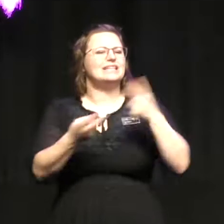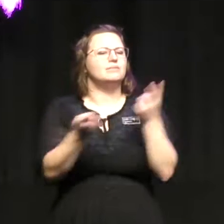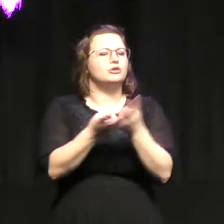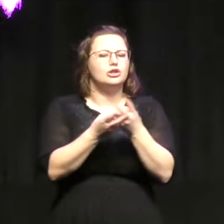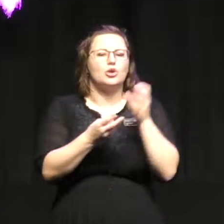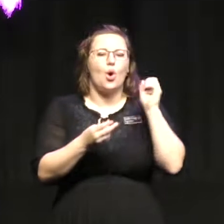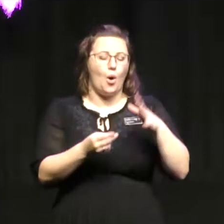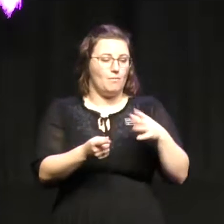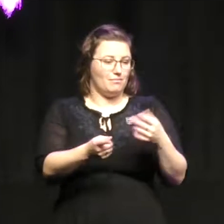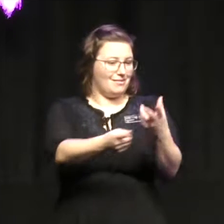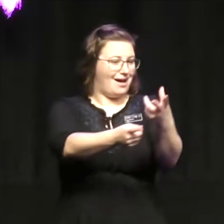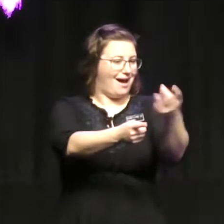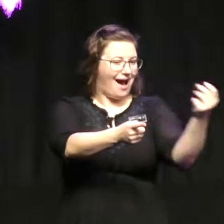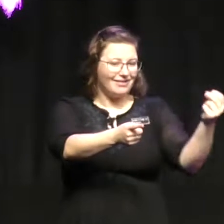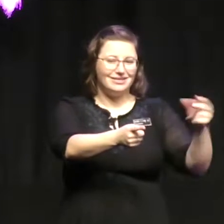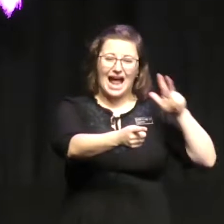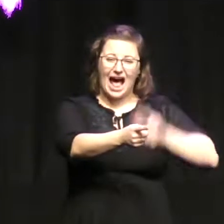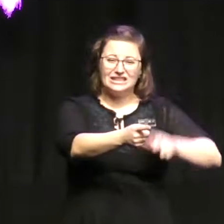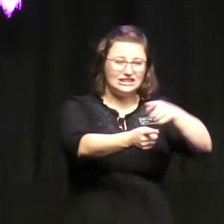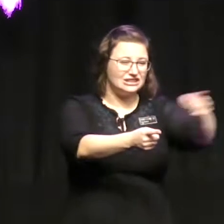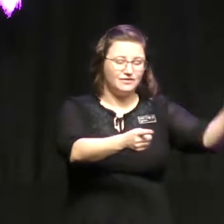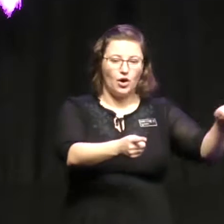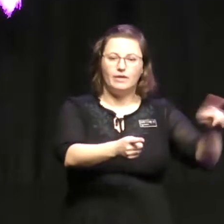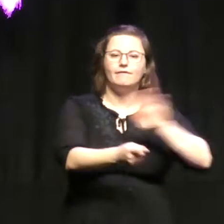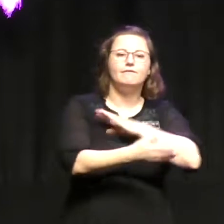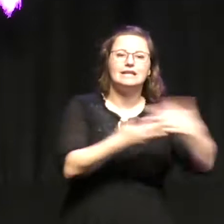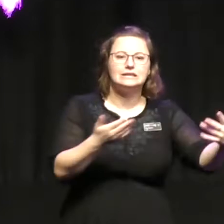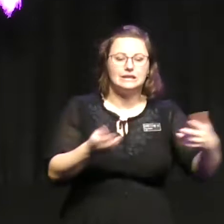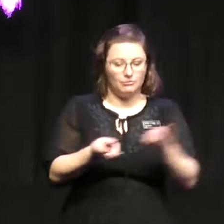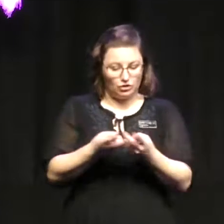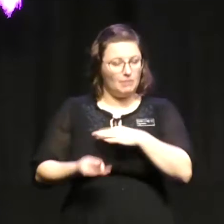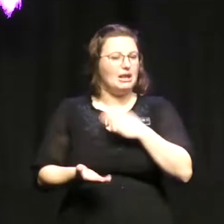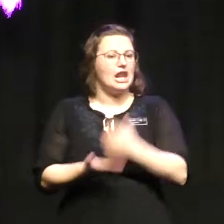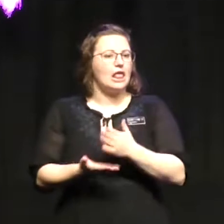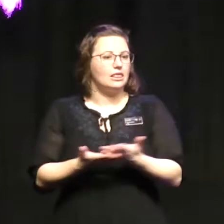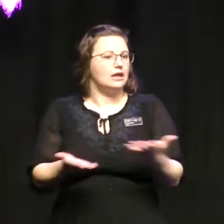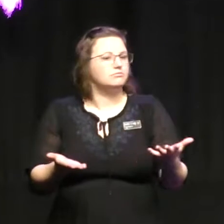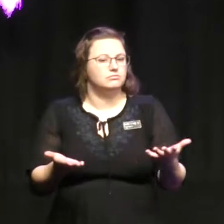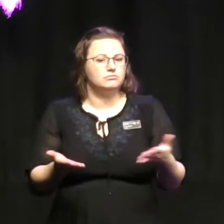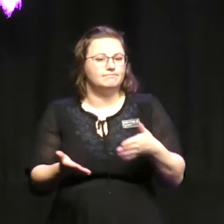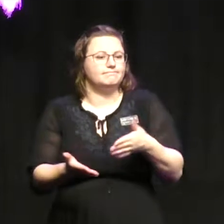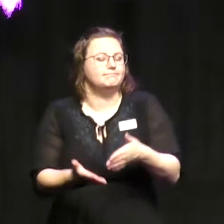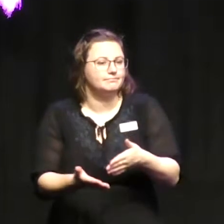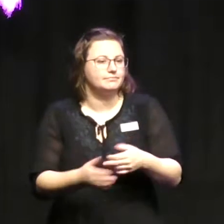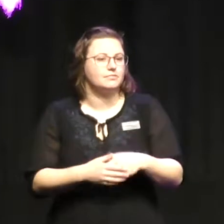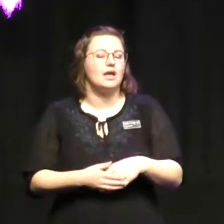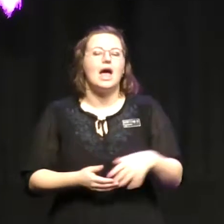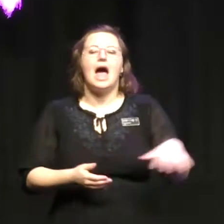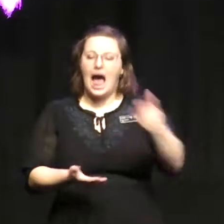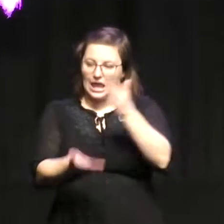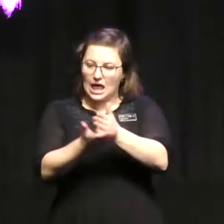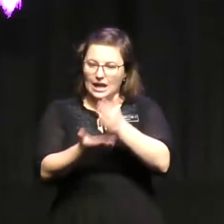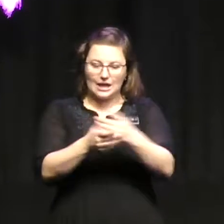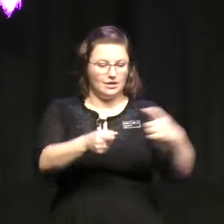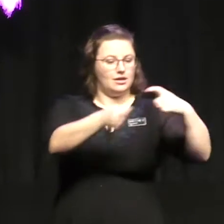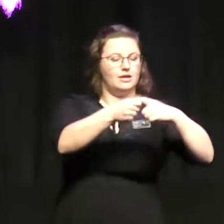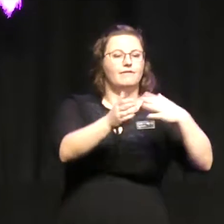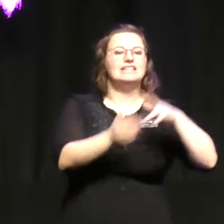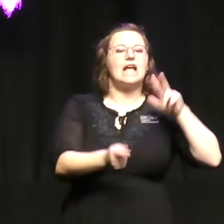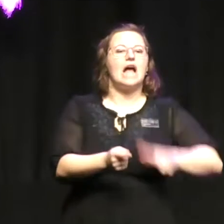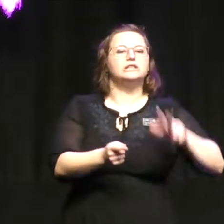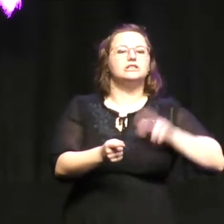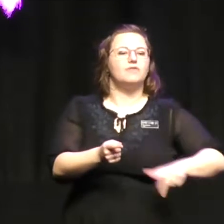if corresponding responsibility is not performed. Every right has a